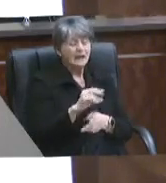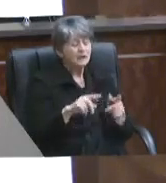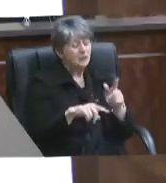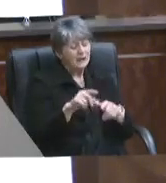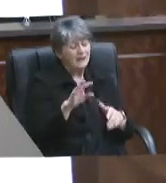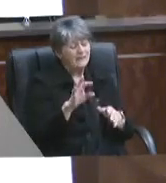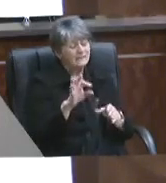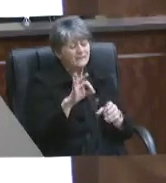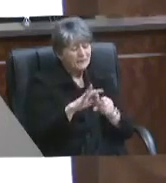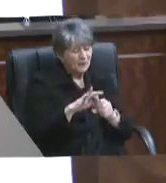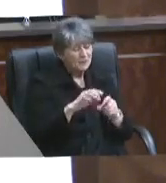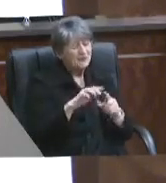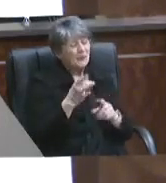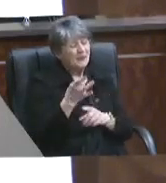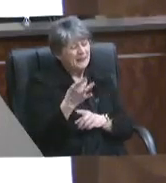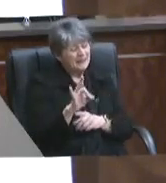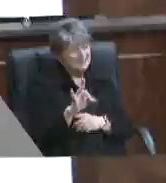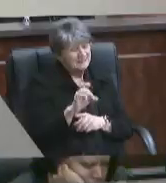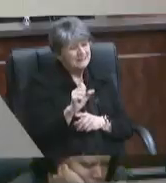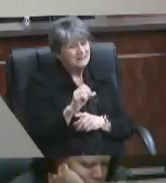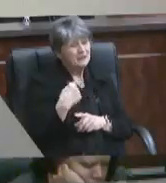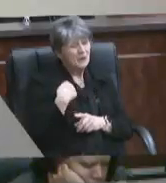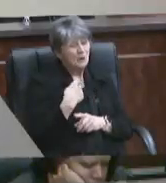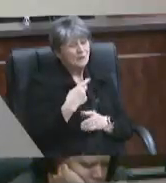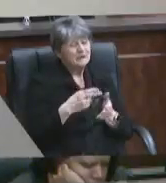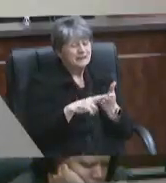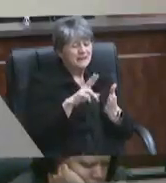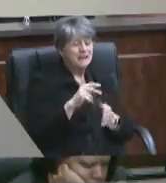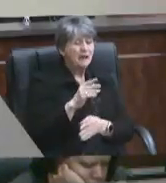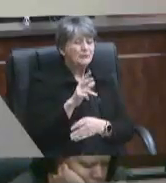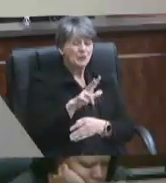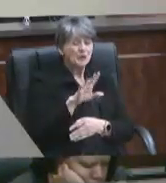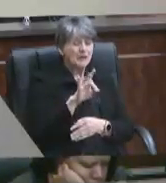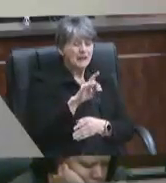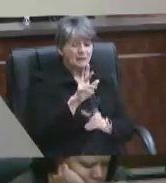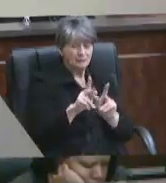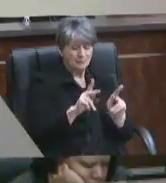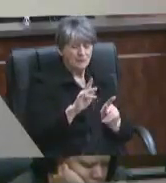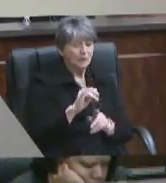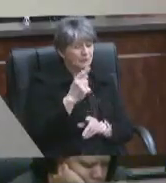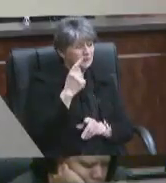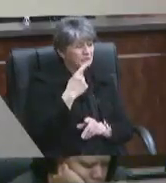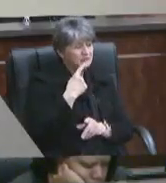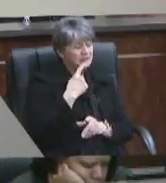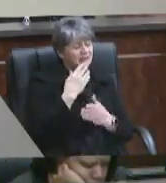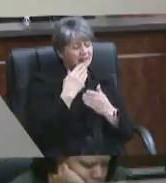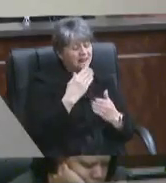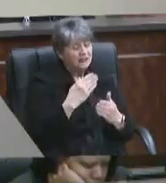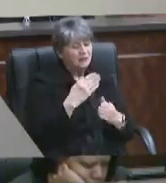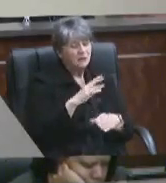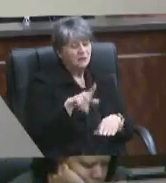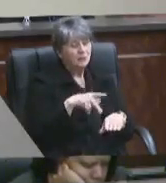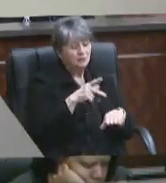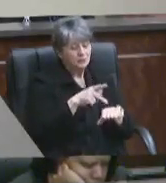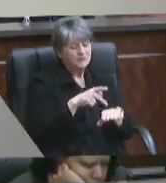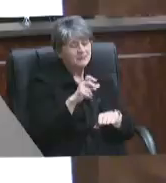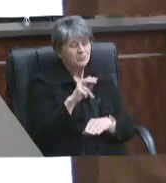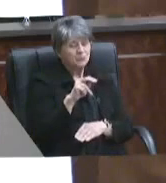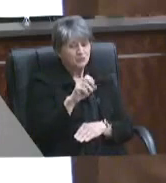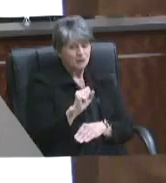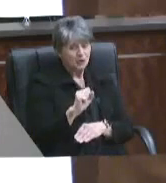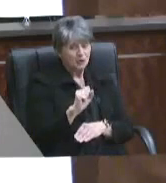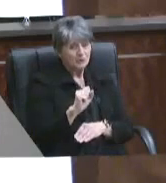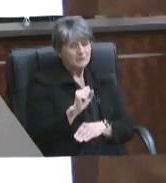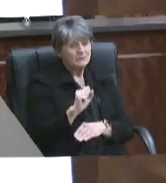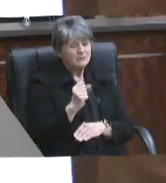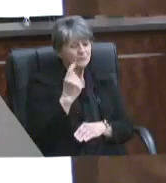early. So we registered 38 people. So that was good. I want to thank Principal Jones and the Student Government Association for Laurel High School